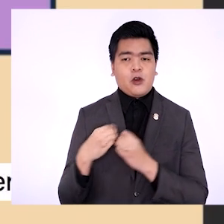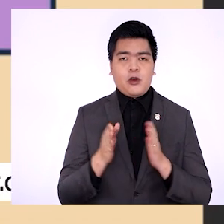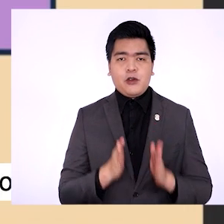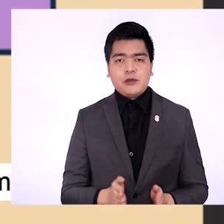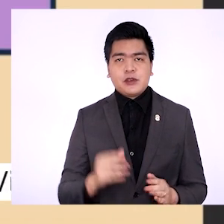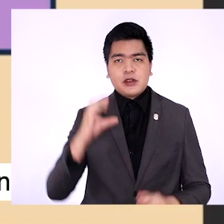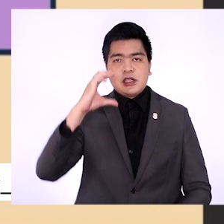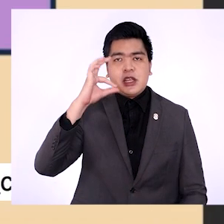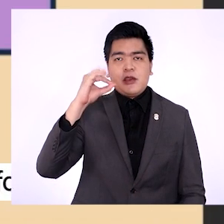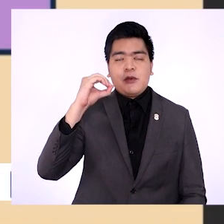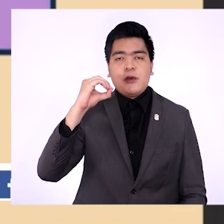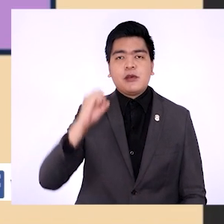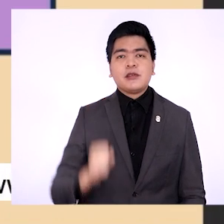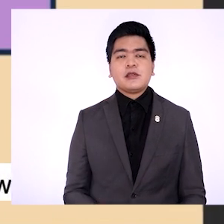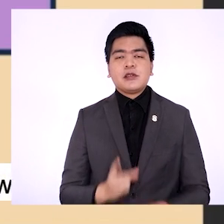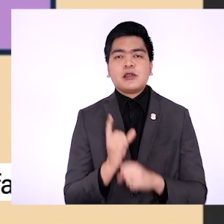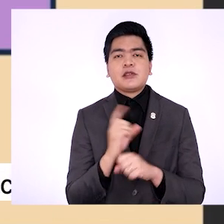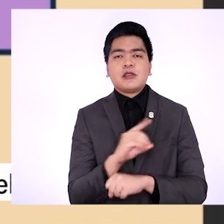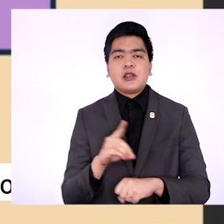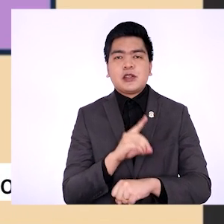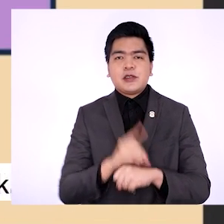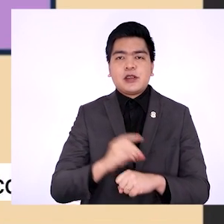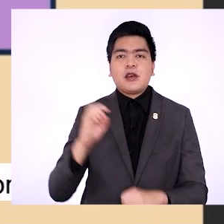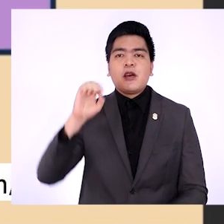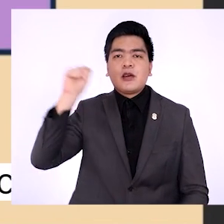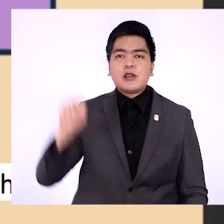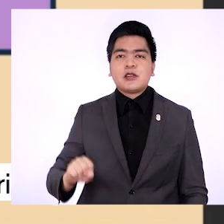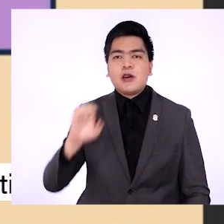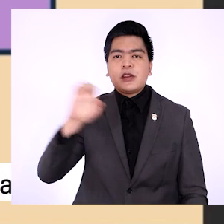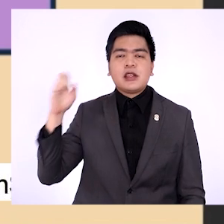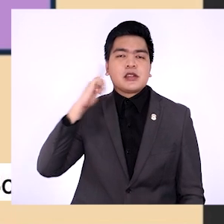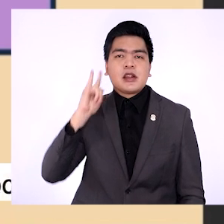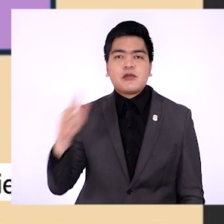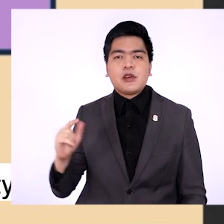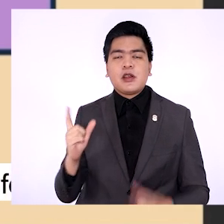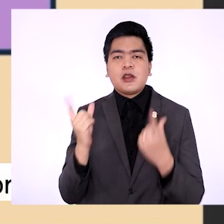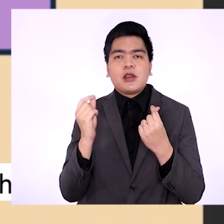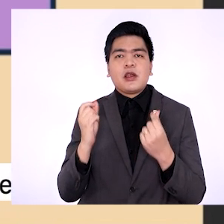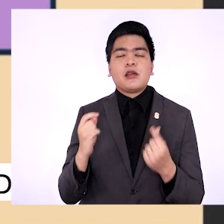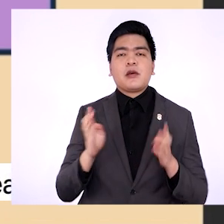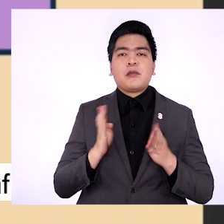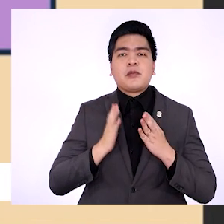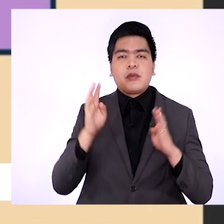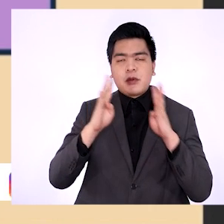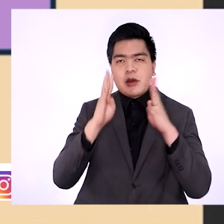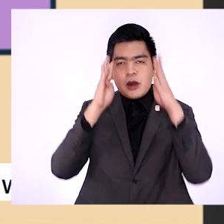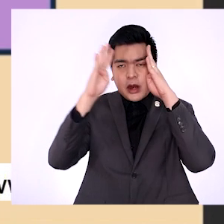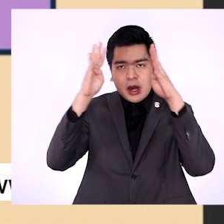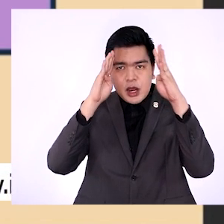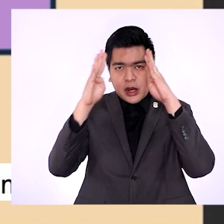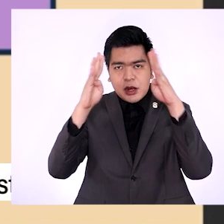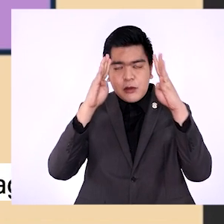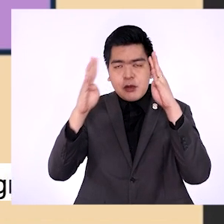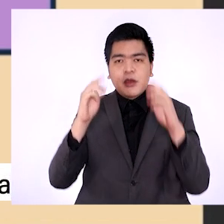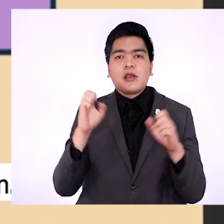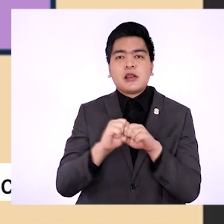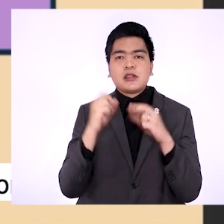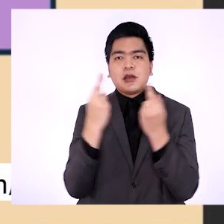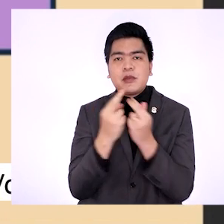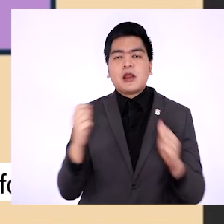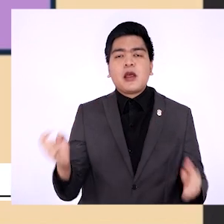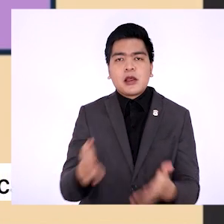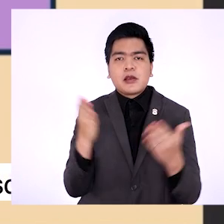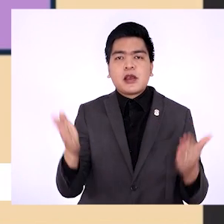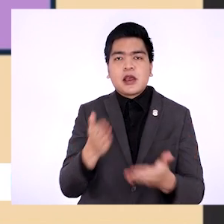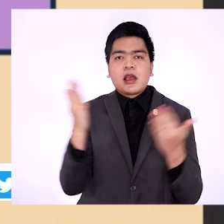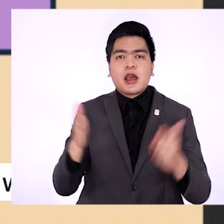Officers of the Christian Family Organization in the District of Southeast California hosted the Binhi Creative Seminar with the main goal to inspire the